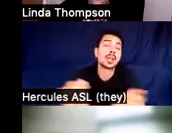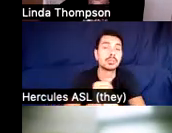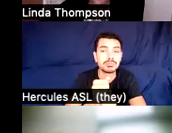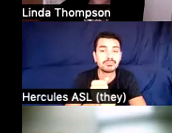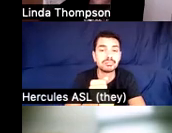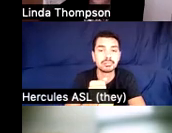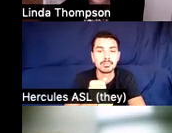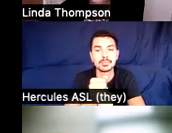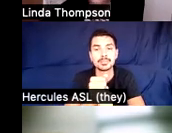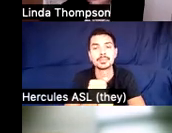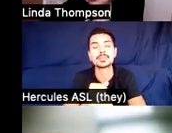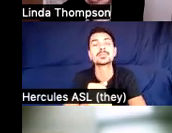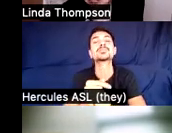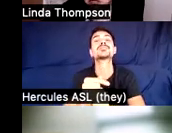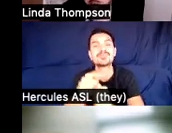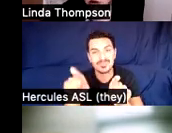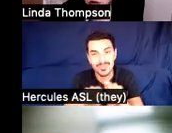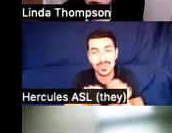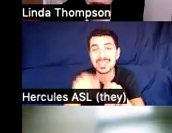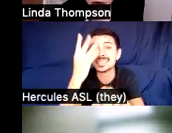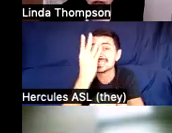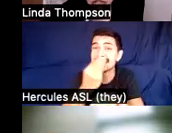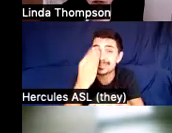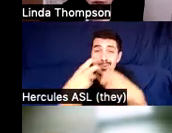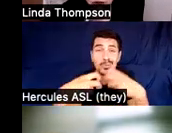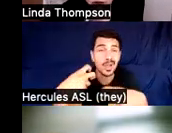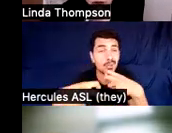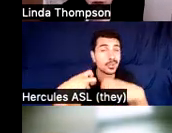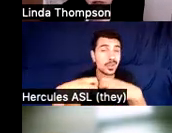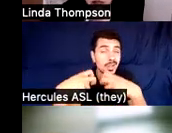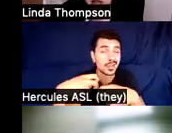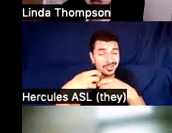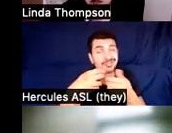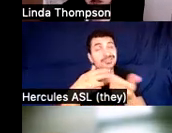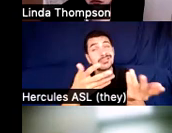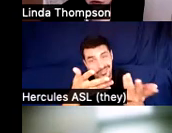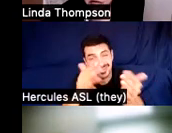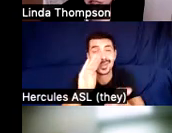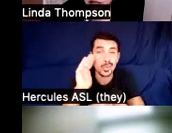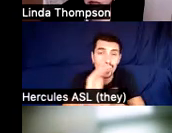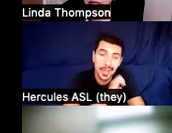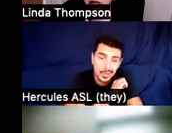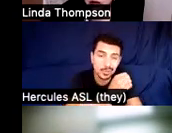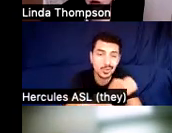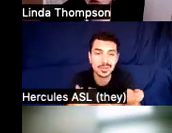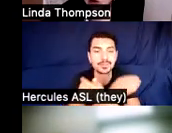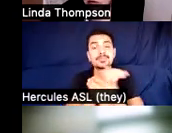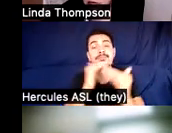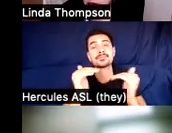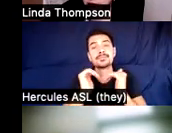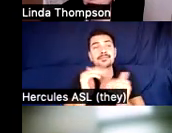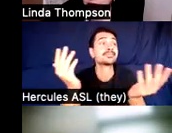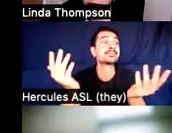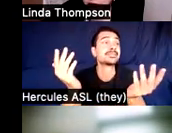Also, sleep problems resulting in low energy, lack of creativity, or